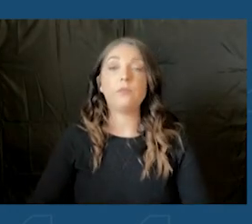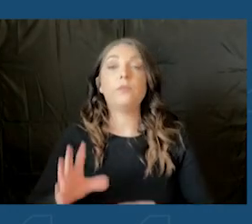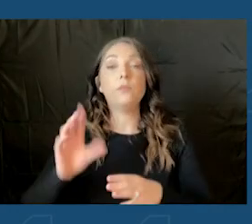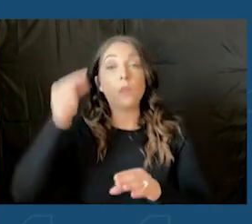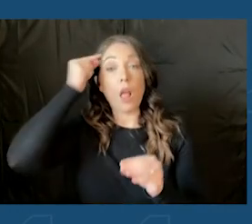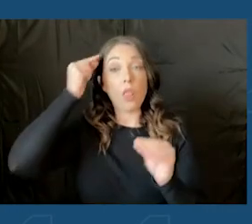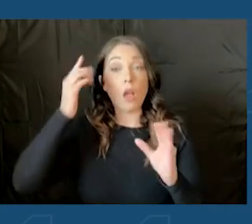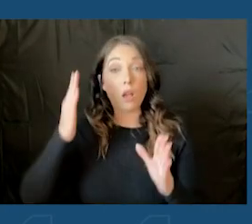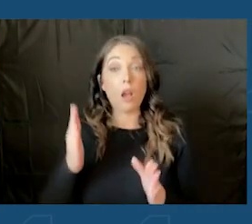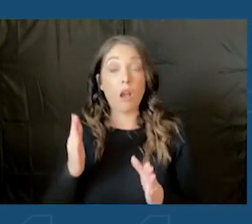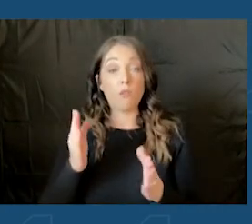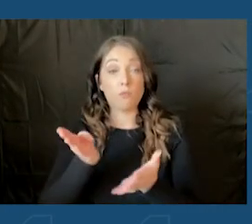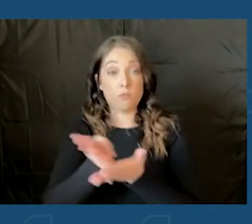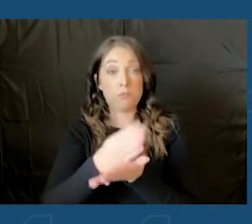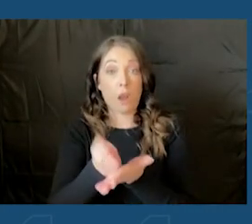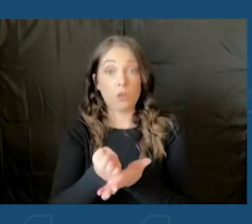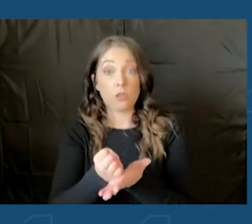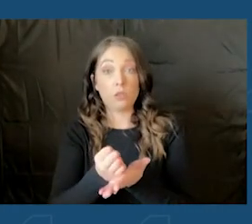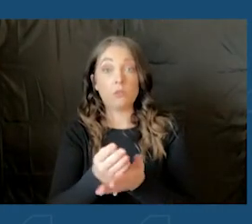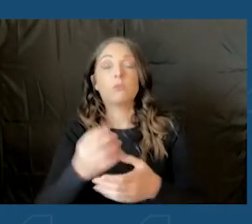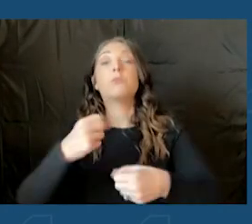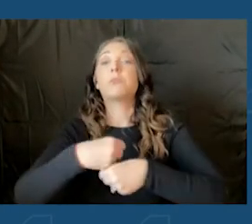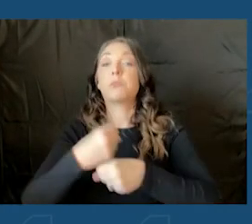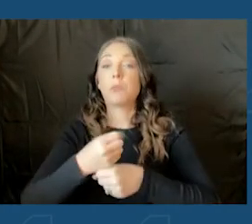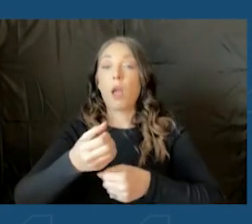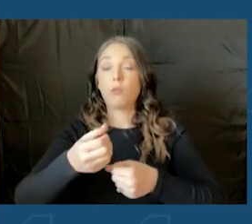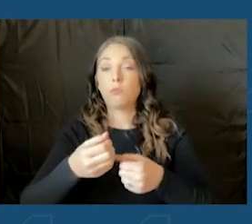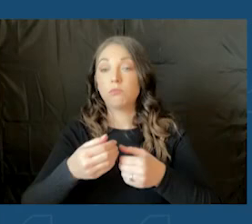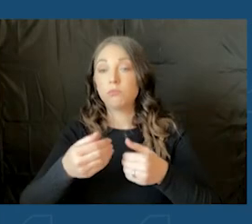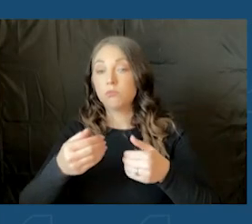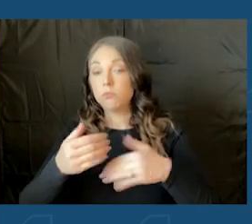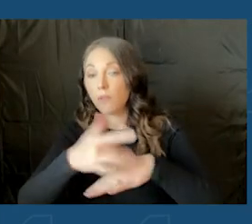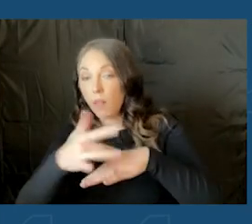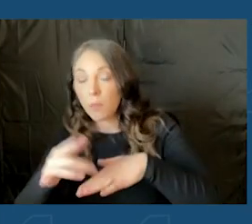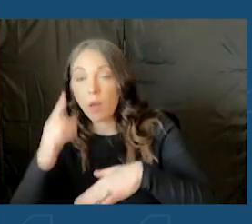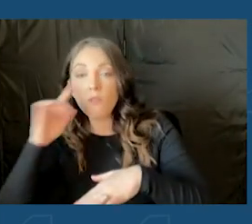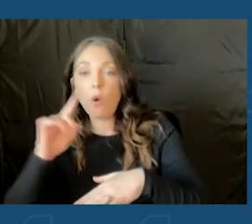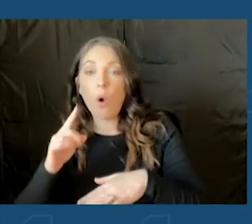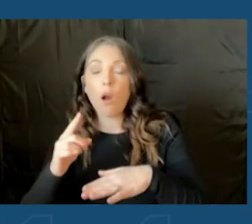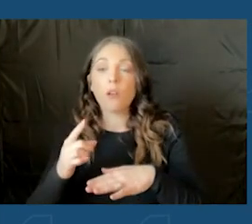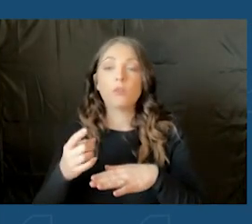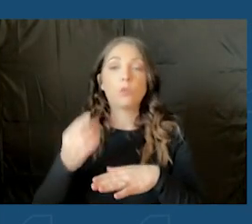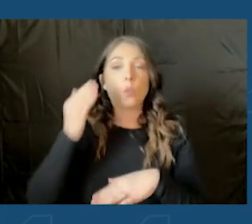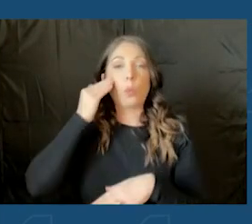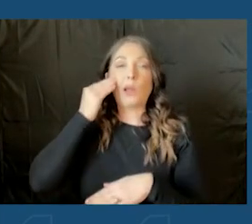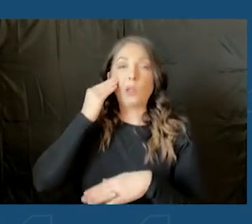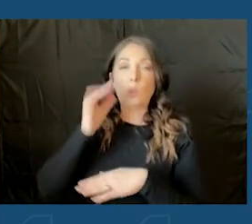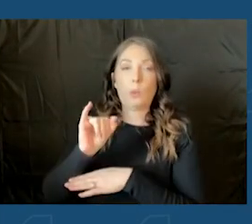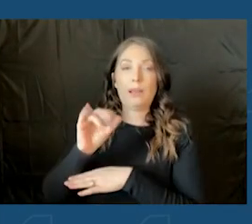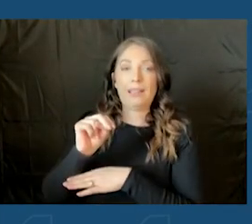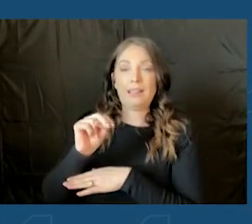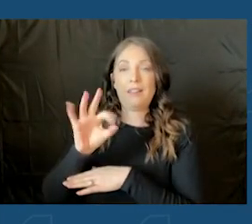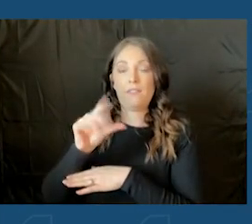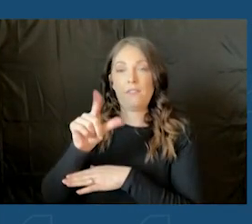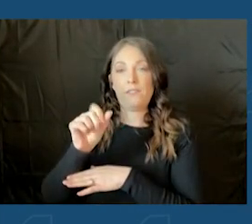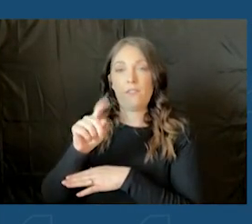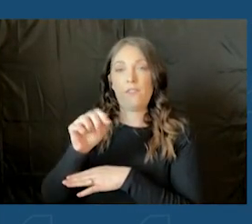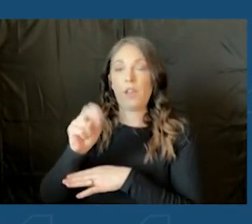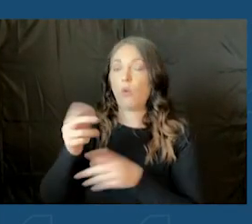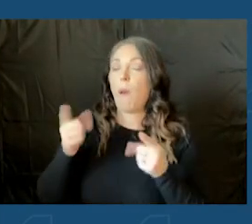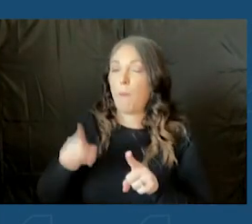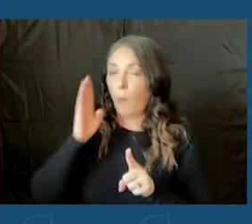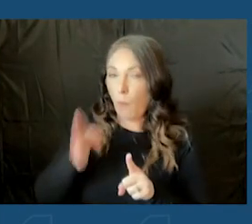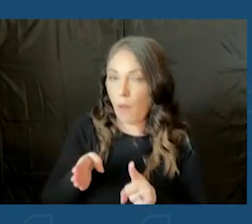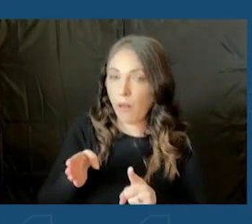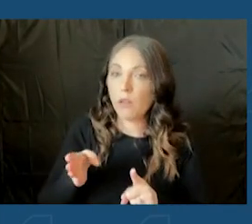we kept room in there. We recognized that inflationary pressures were coming. There's sufficient resources in the budget to deal